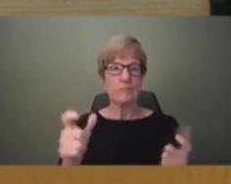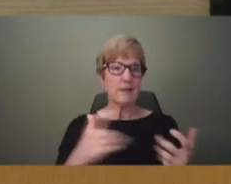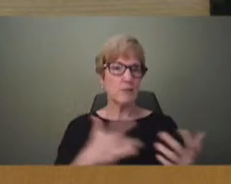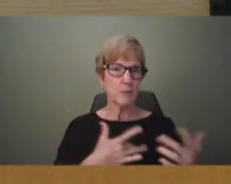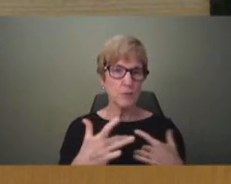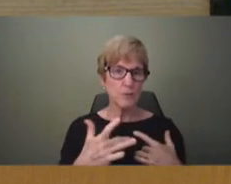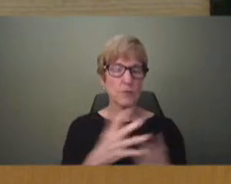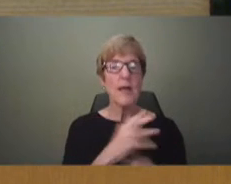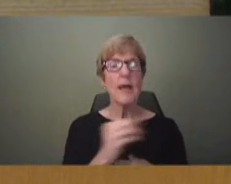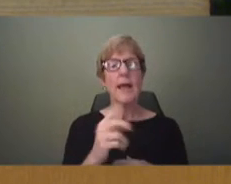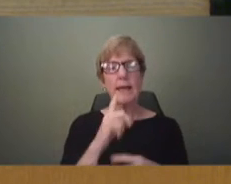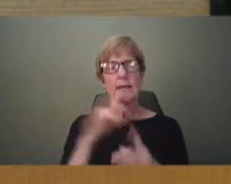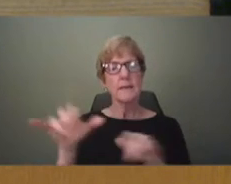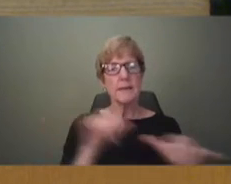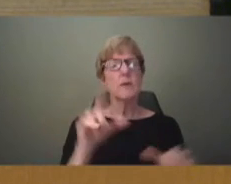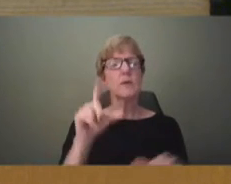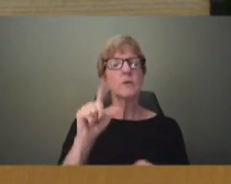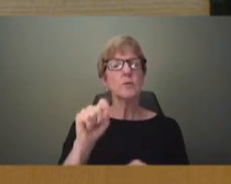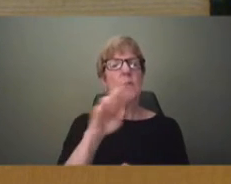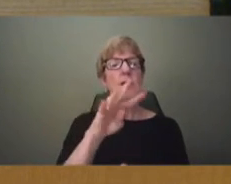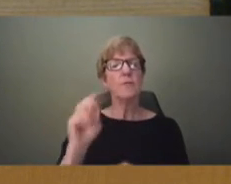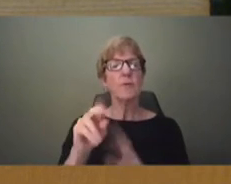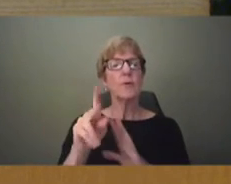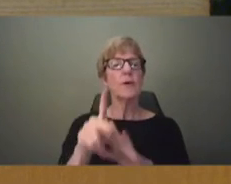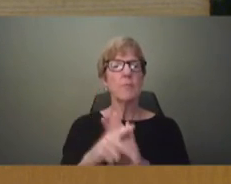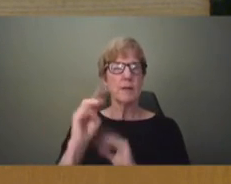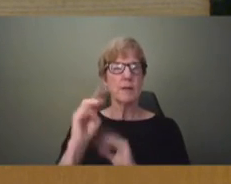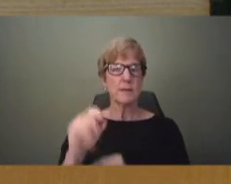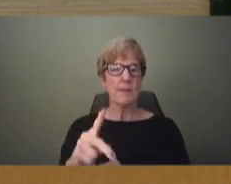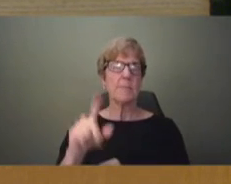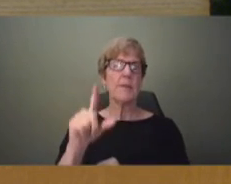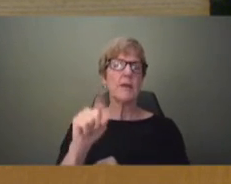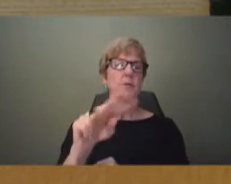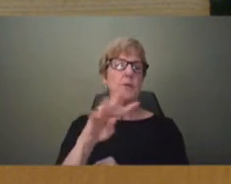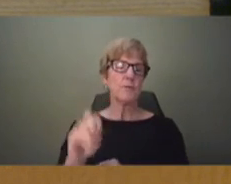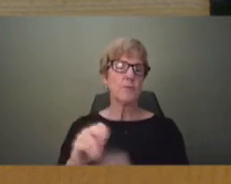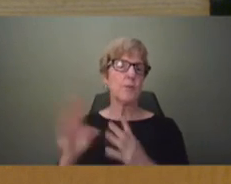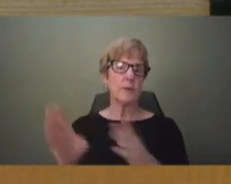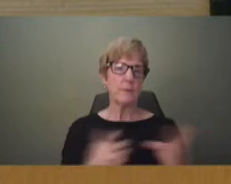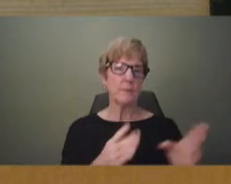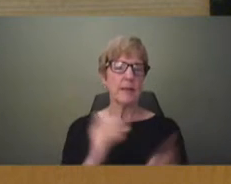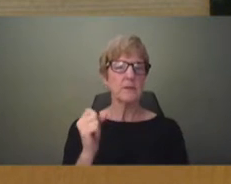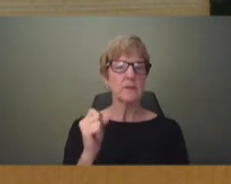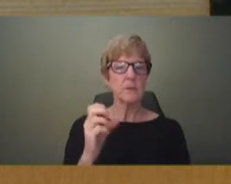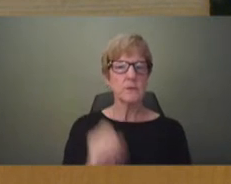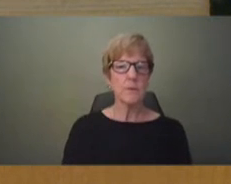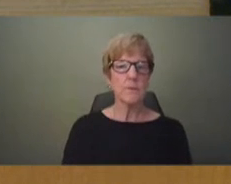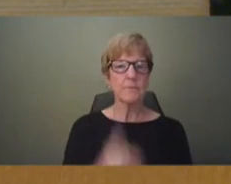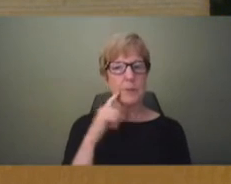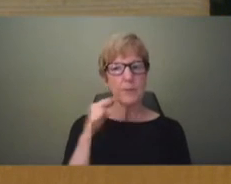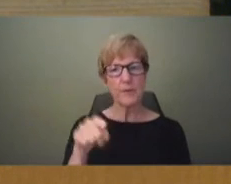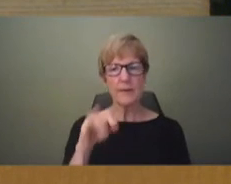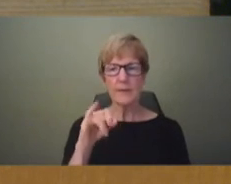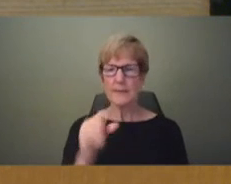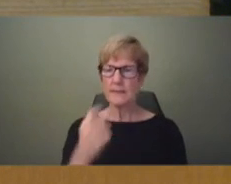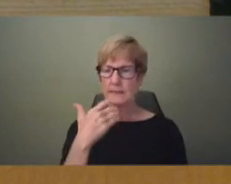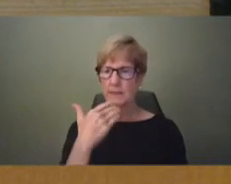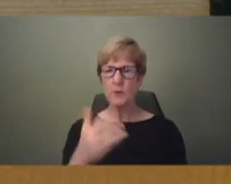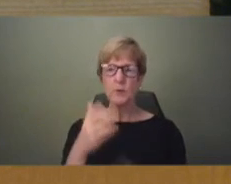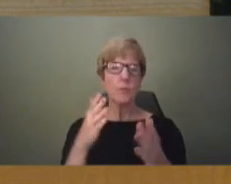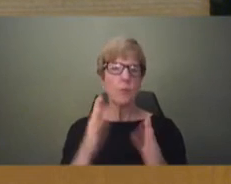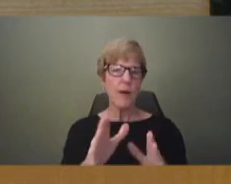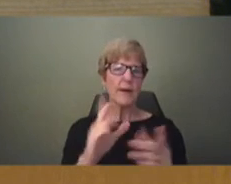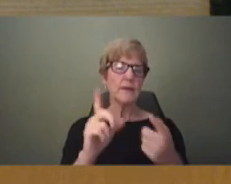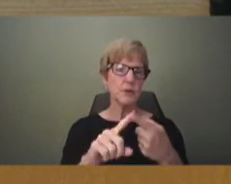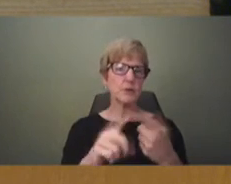is consistent with the 20 240 policy map and the 2040 comp plan so um we think this is a a good uh way to boost